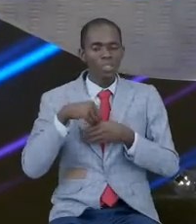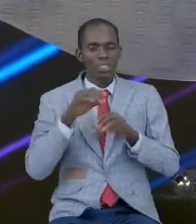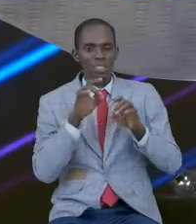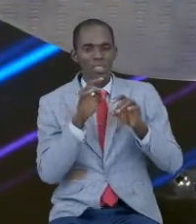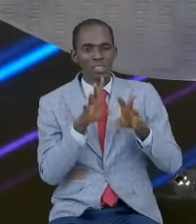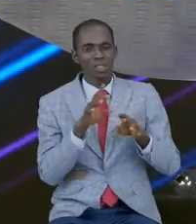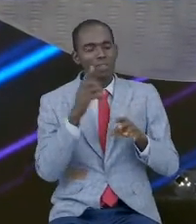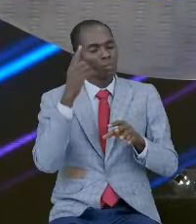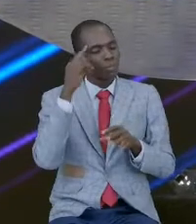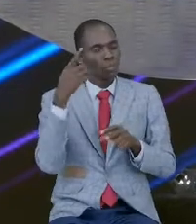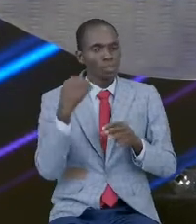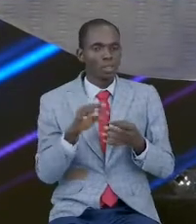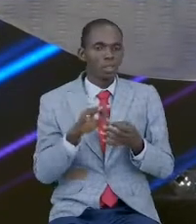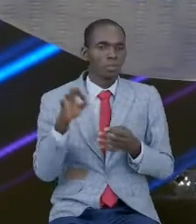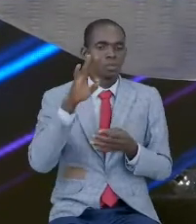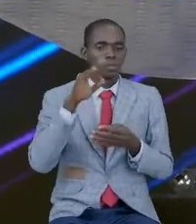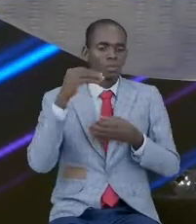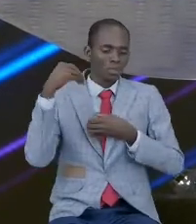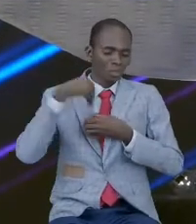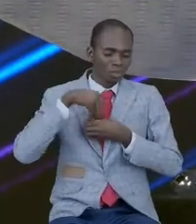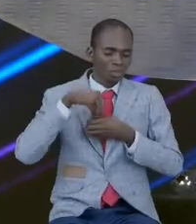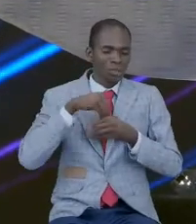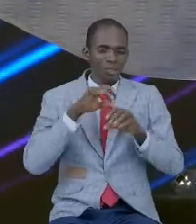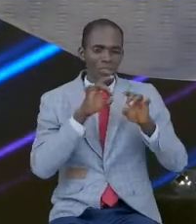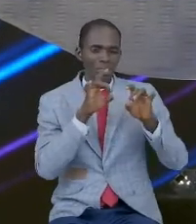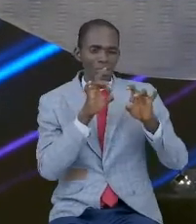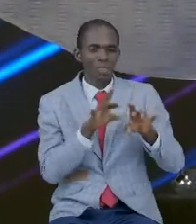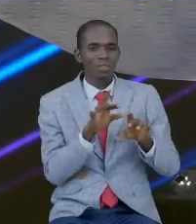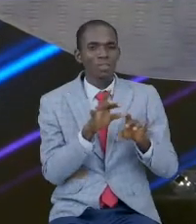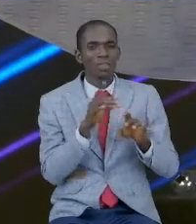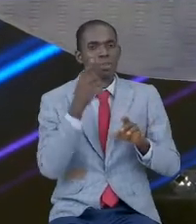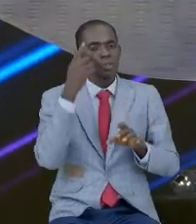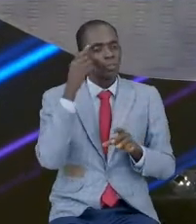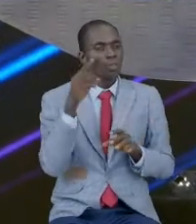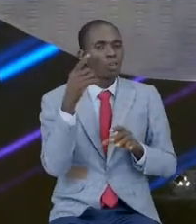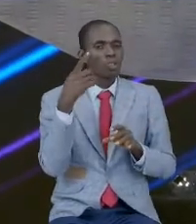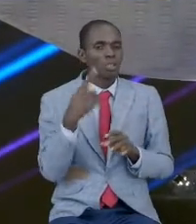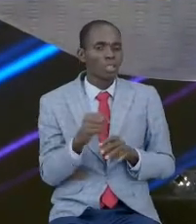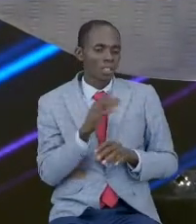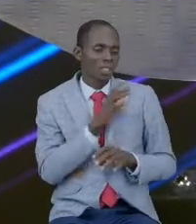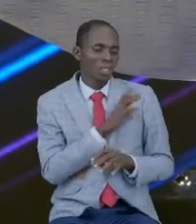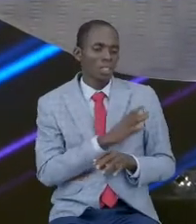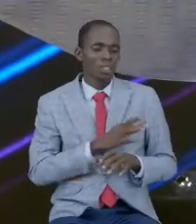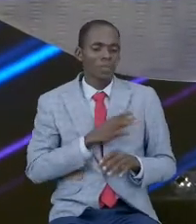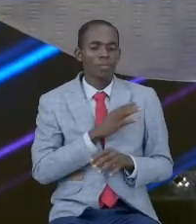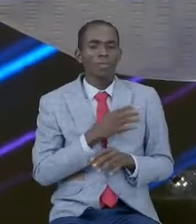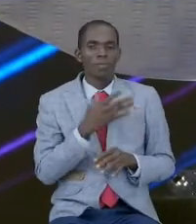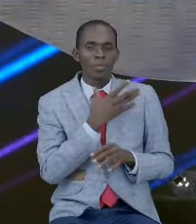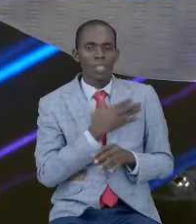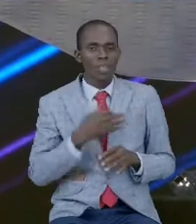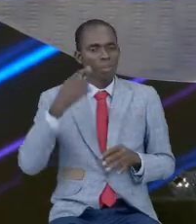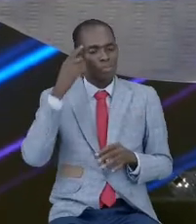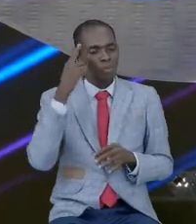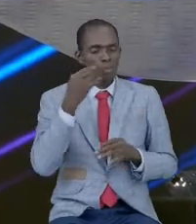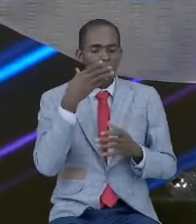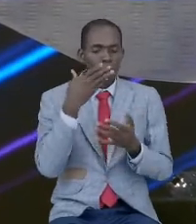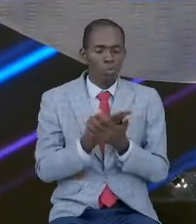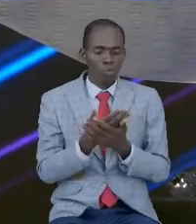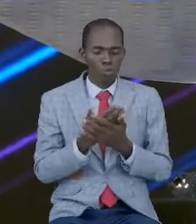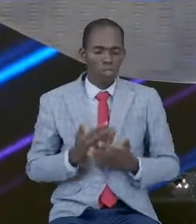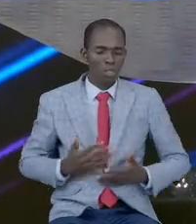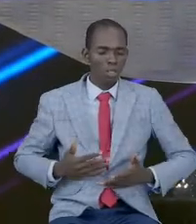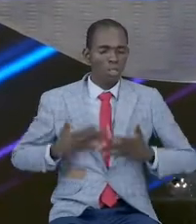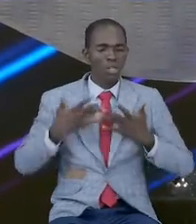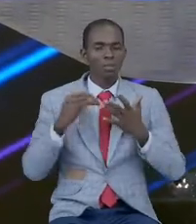the spirit, inward hatred for the character and for the new life that